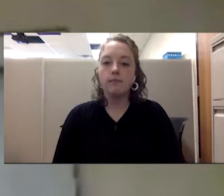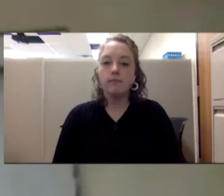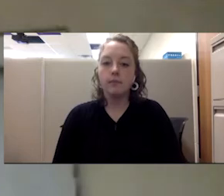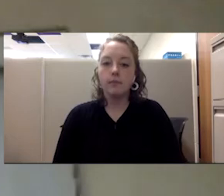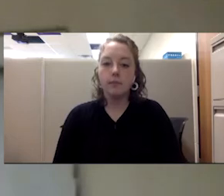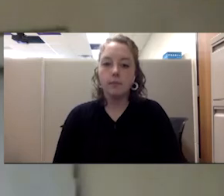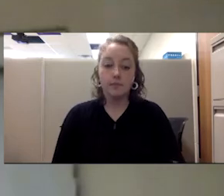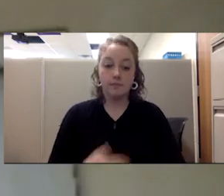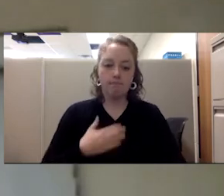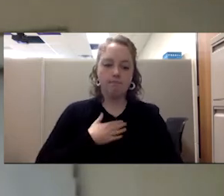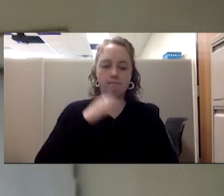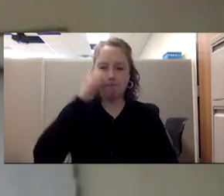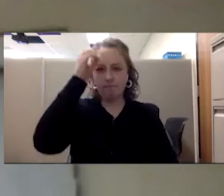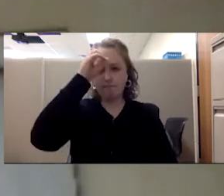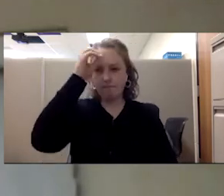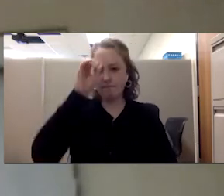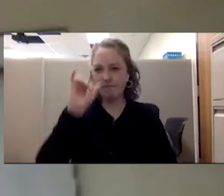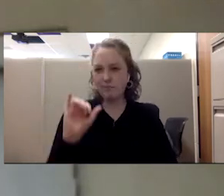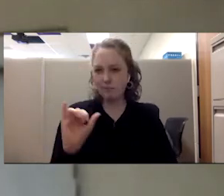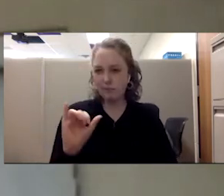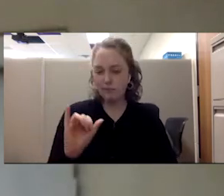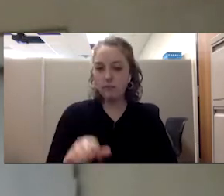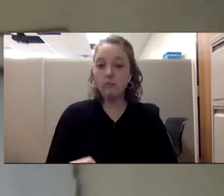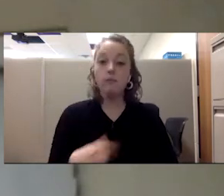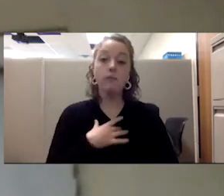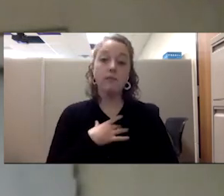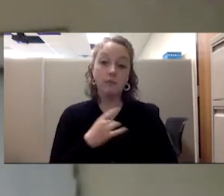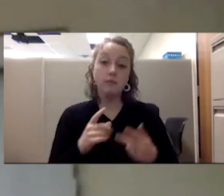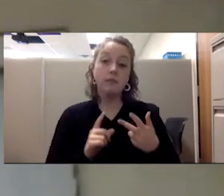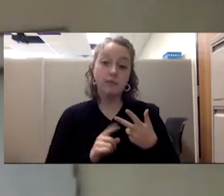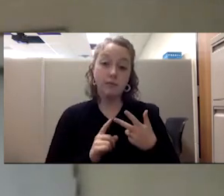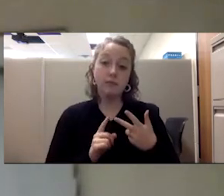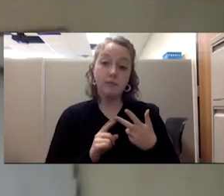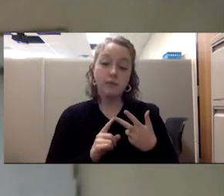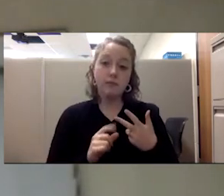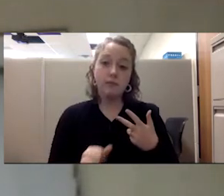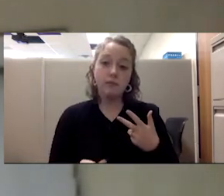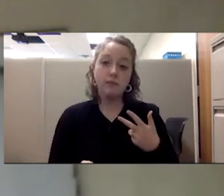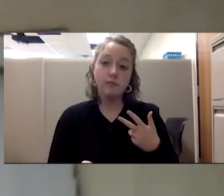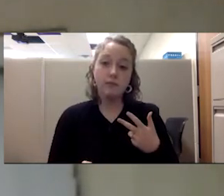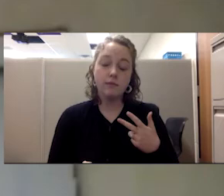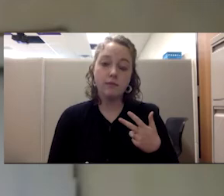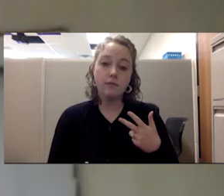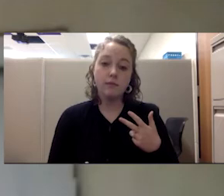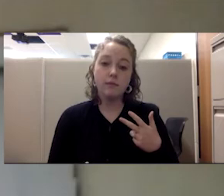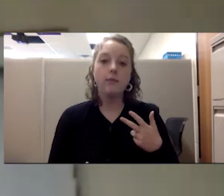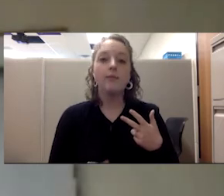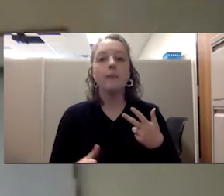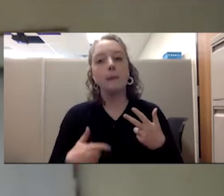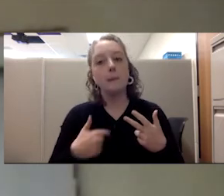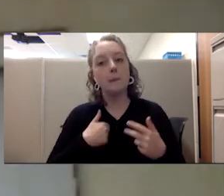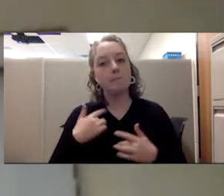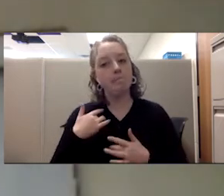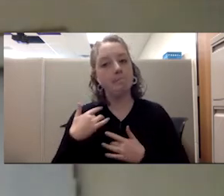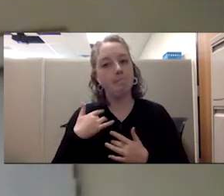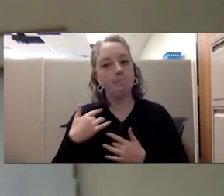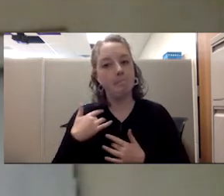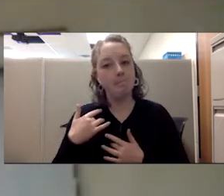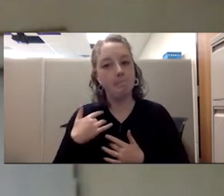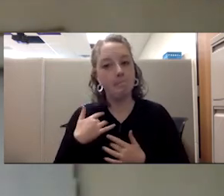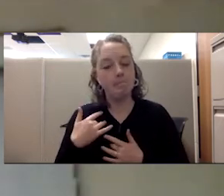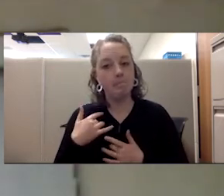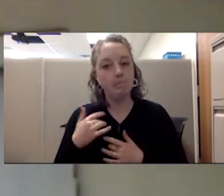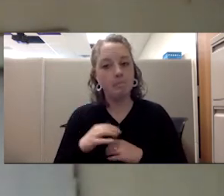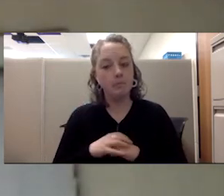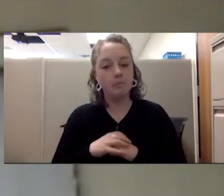That's my opinion too. I definitely like option 3. But I'm also concerned about what